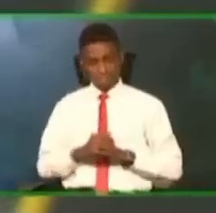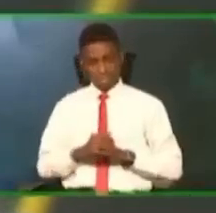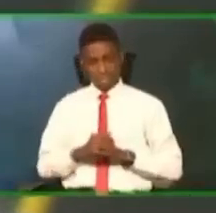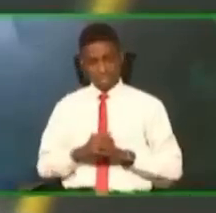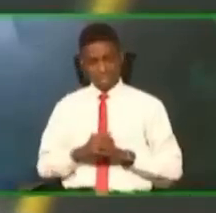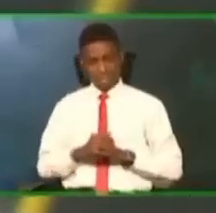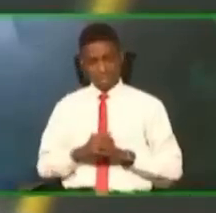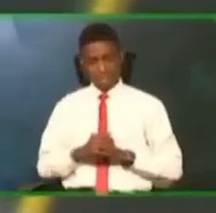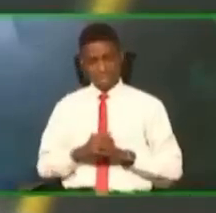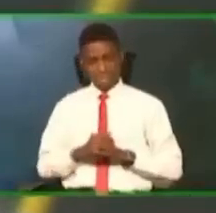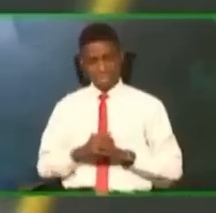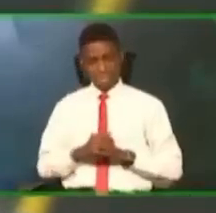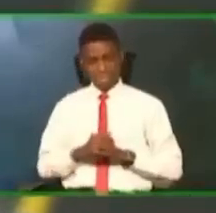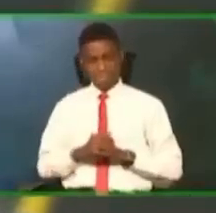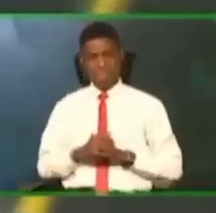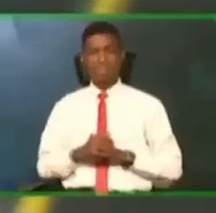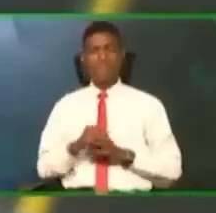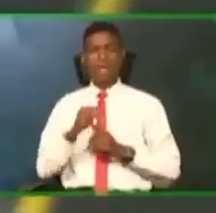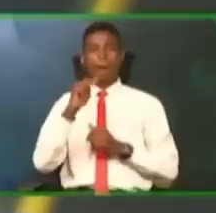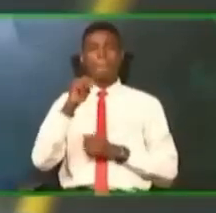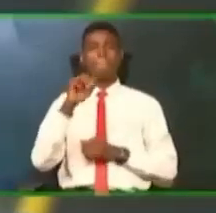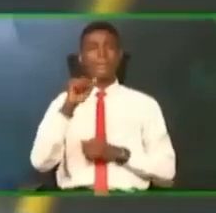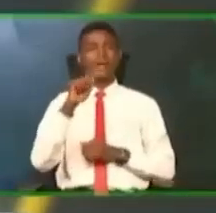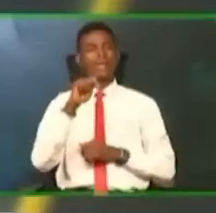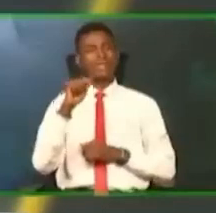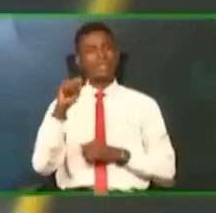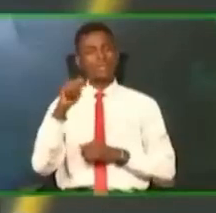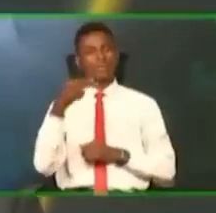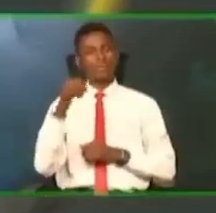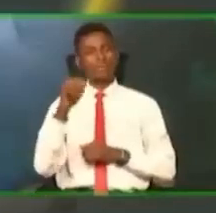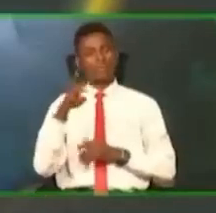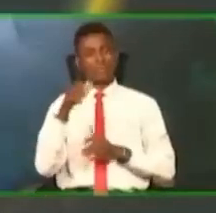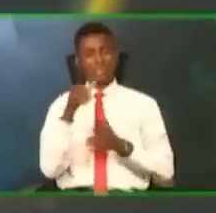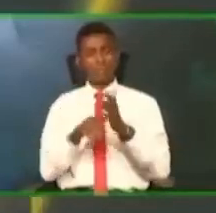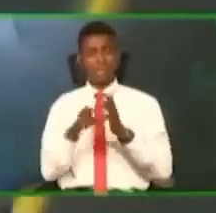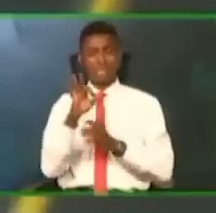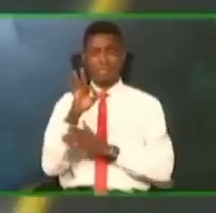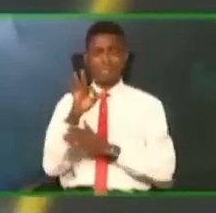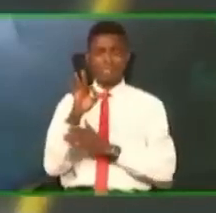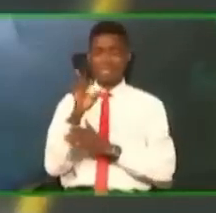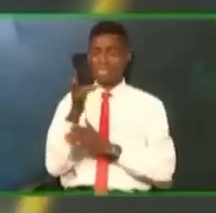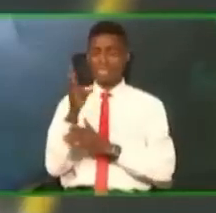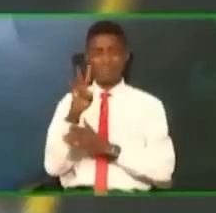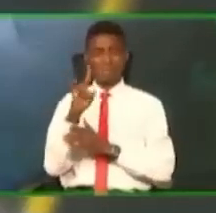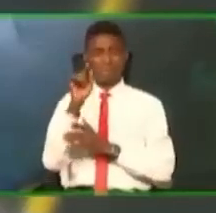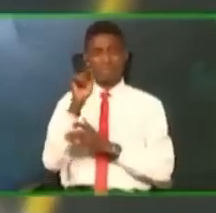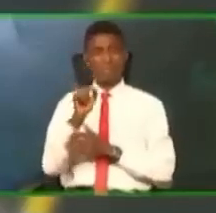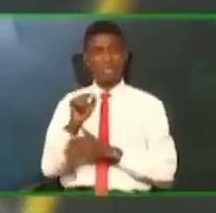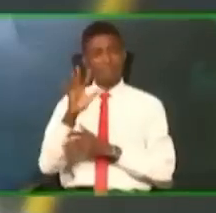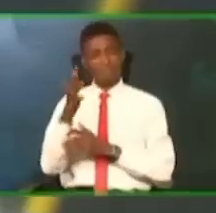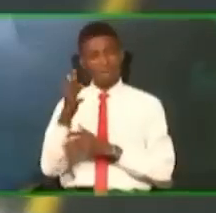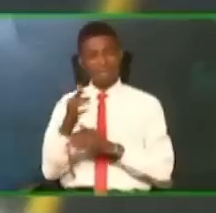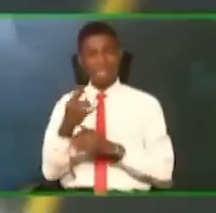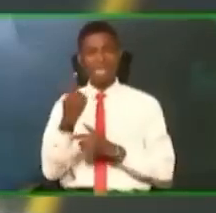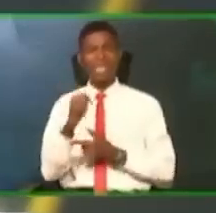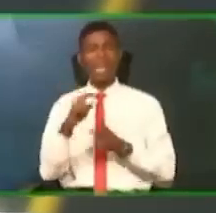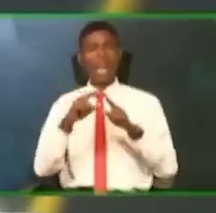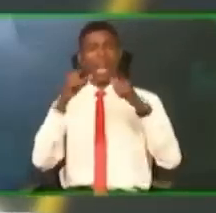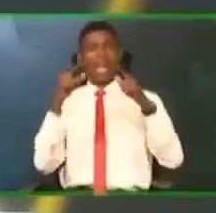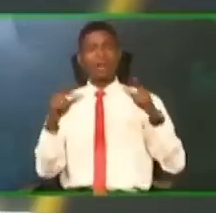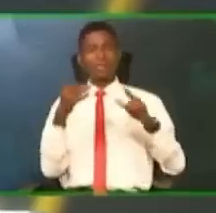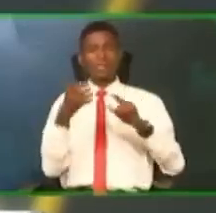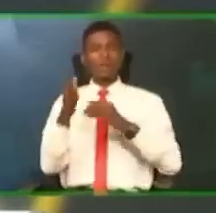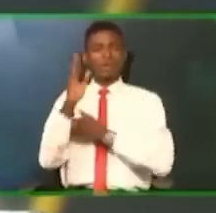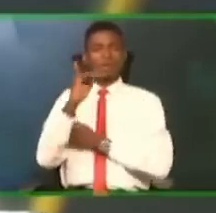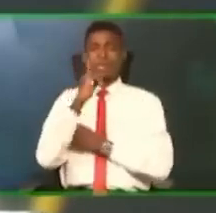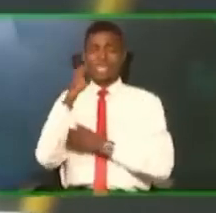Matthew chapter 17 and verse 5. The language of God is light.